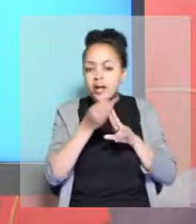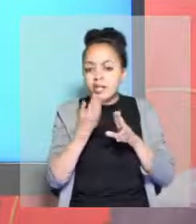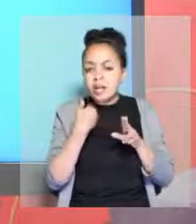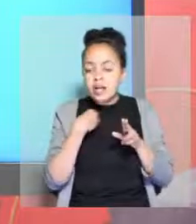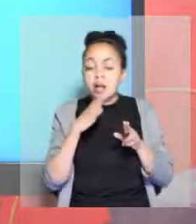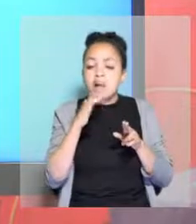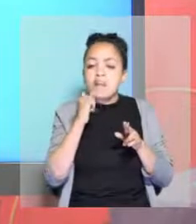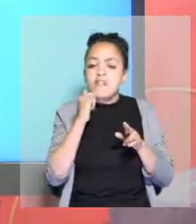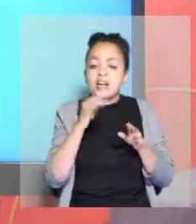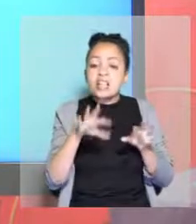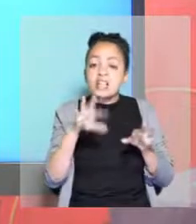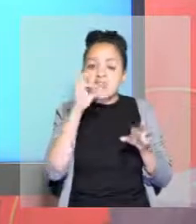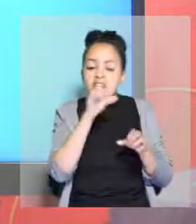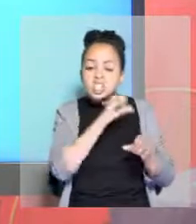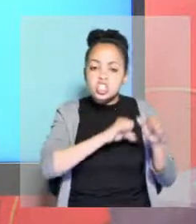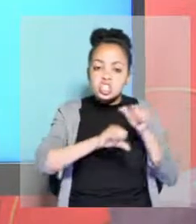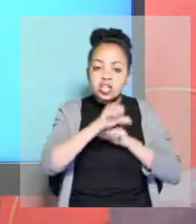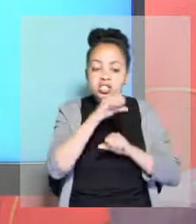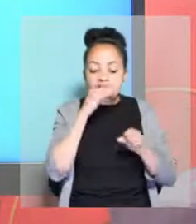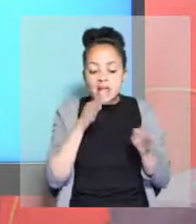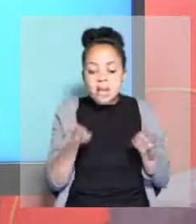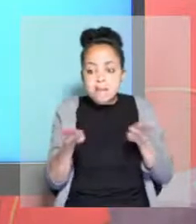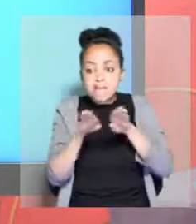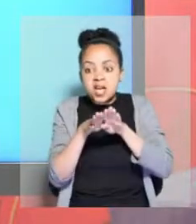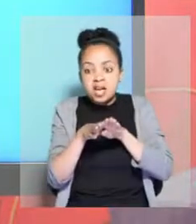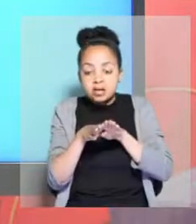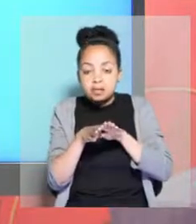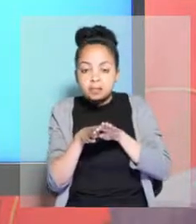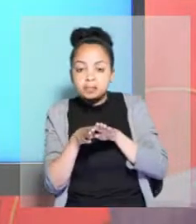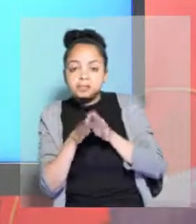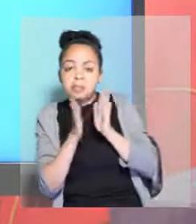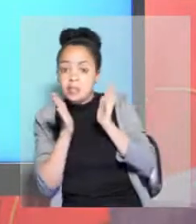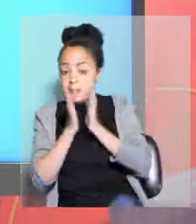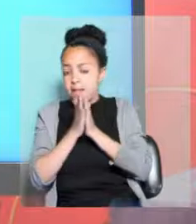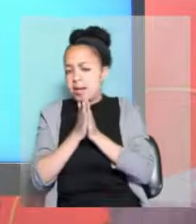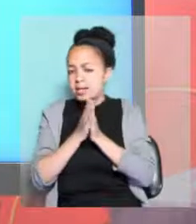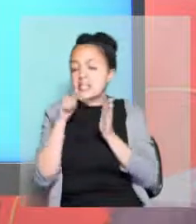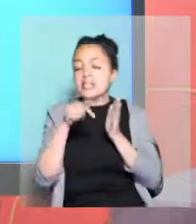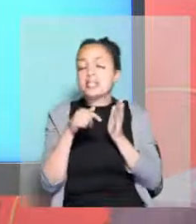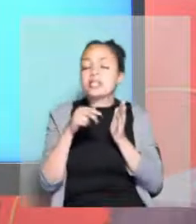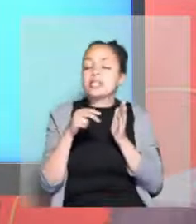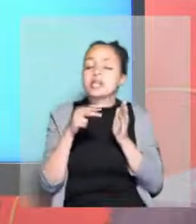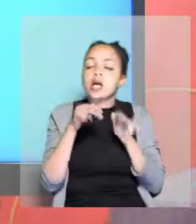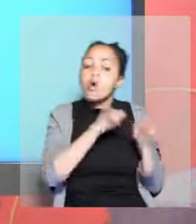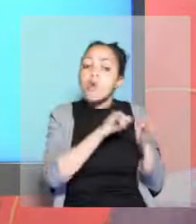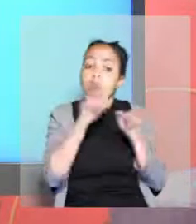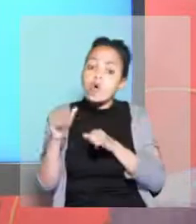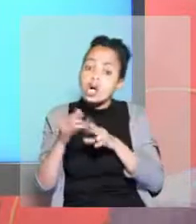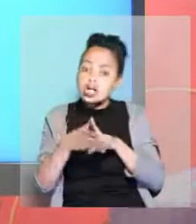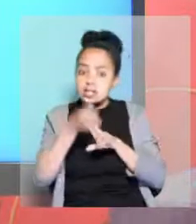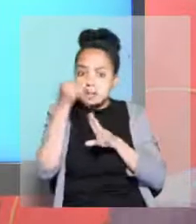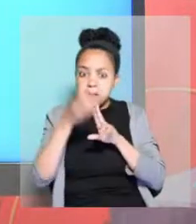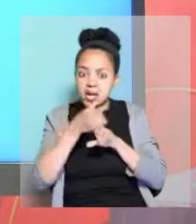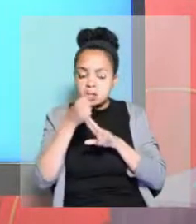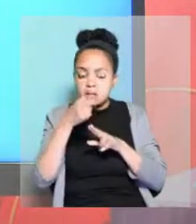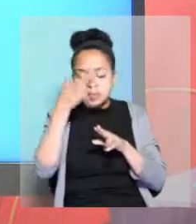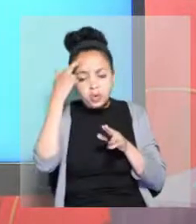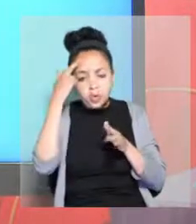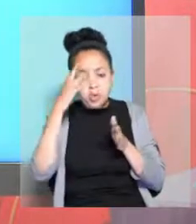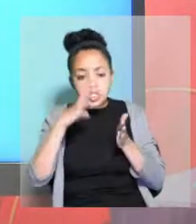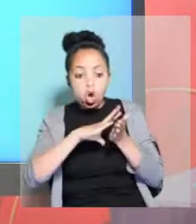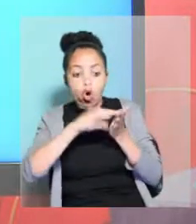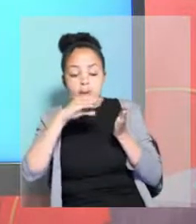one, find each other in the paired up here. This is a homologous pair because a copied in